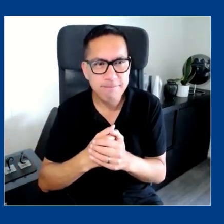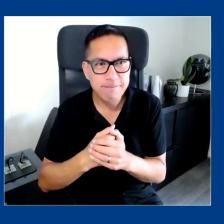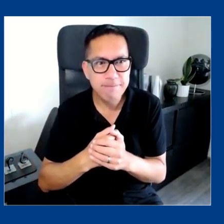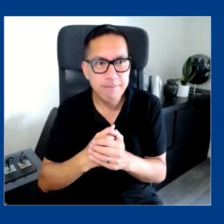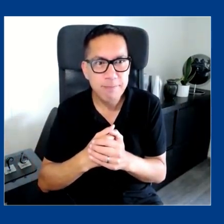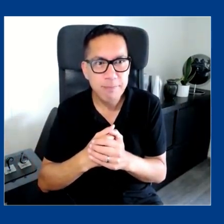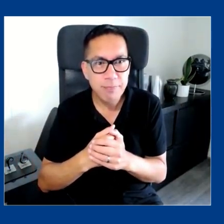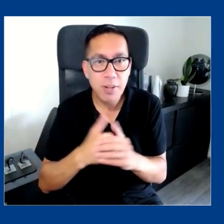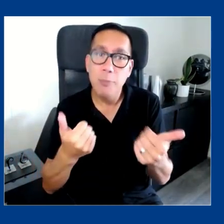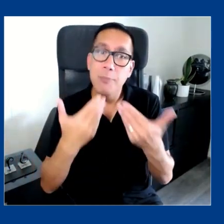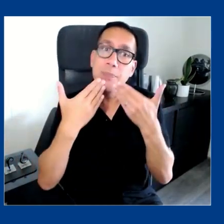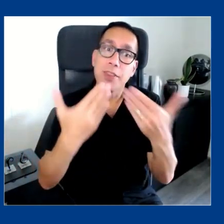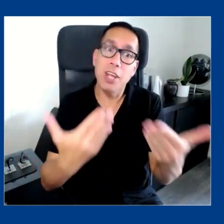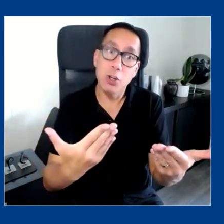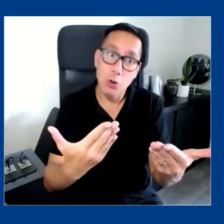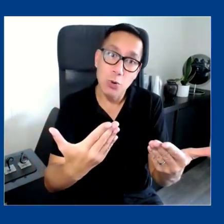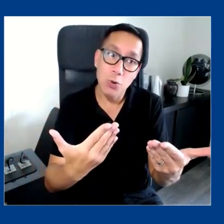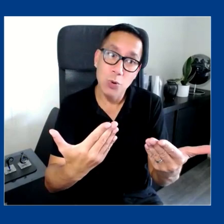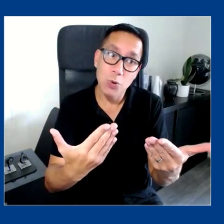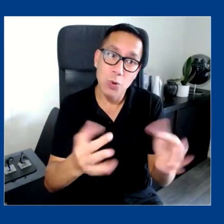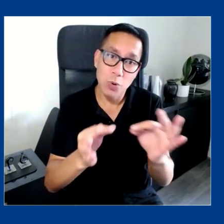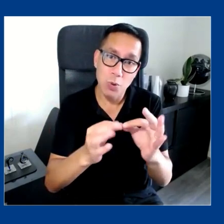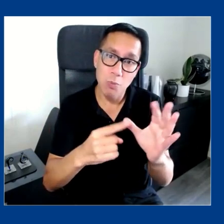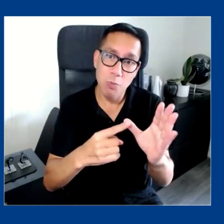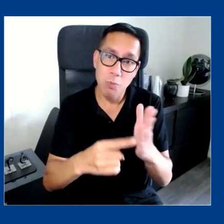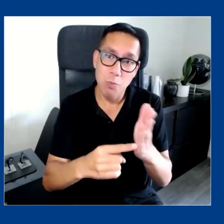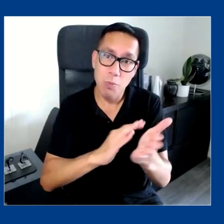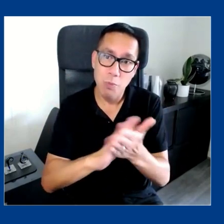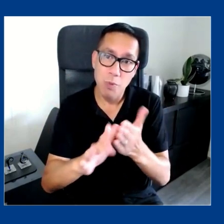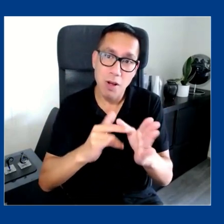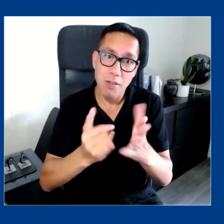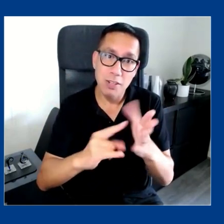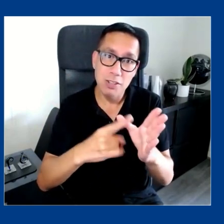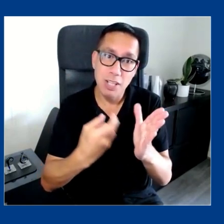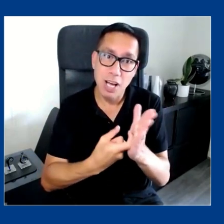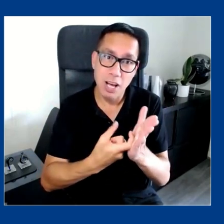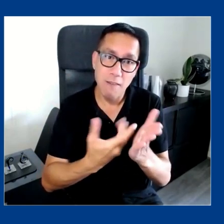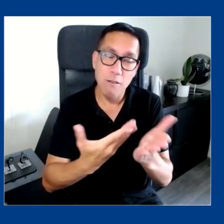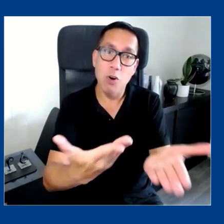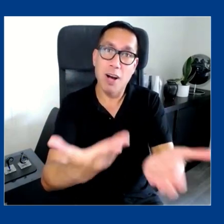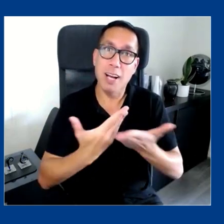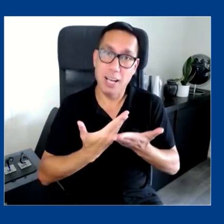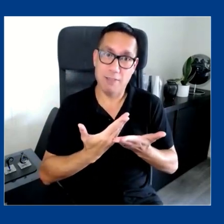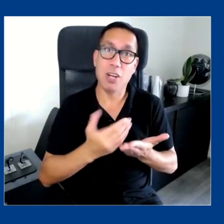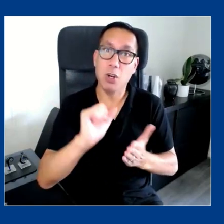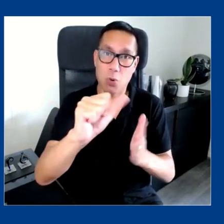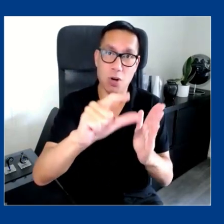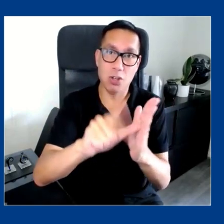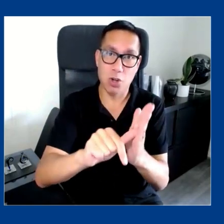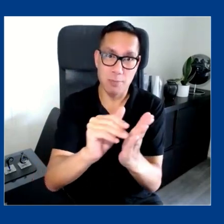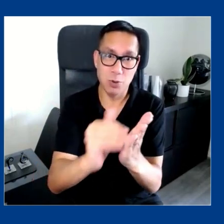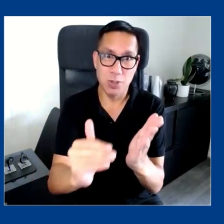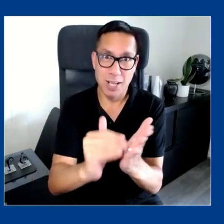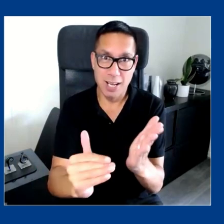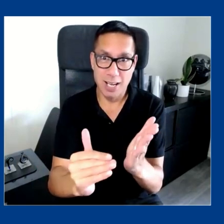Well, thank you very much, Balthasar, for spending time with us today in this session